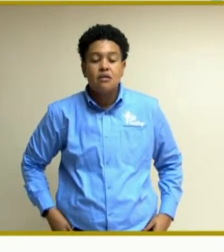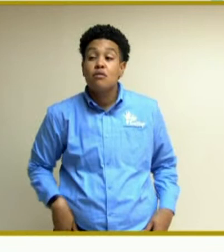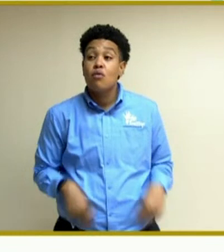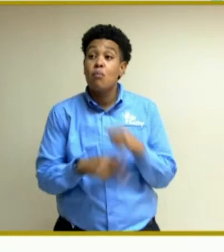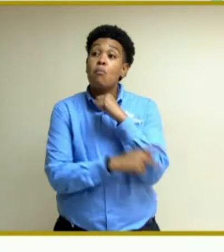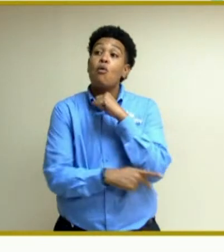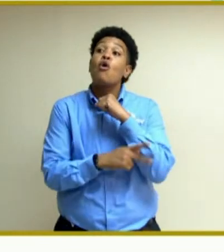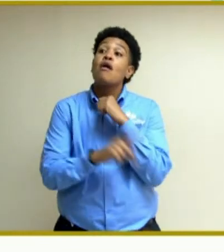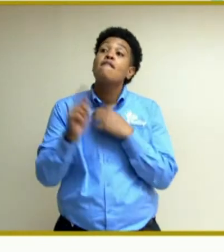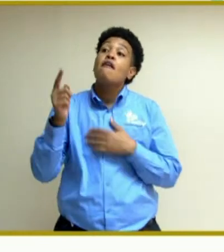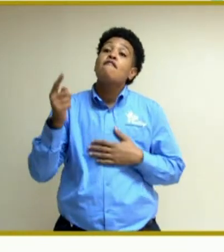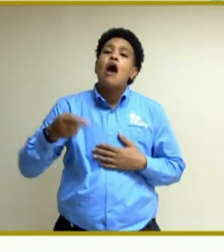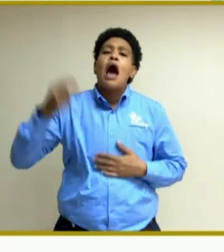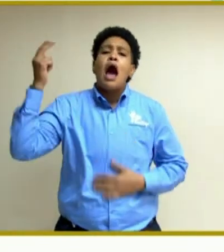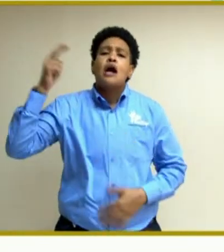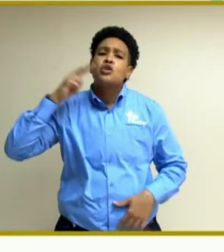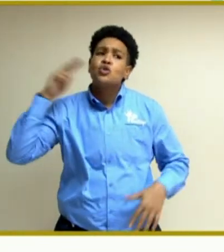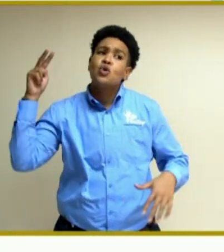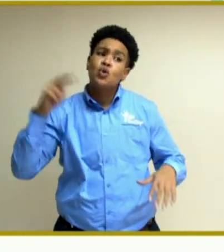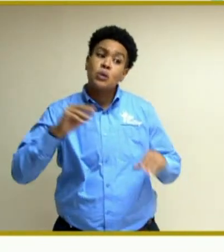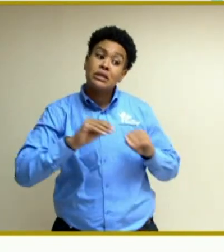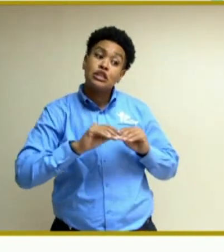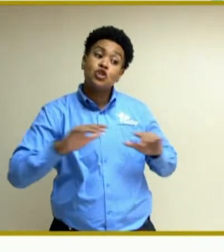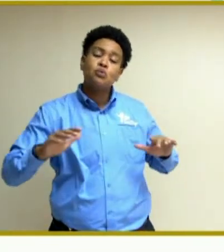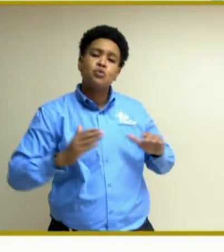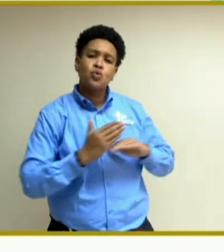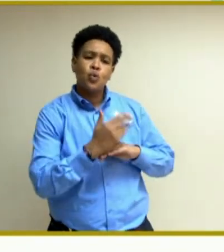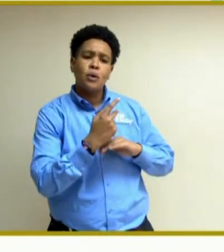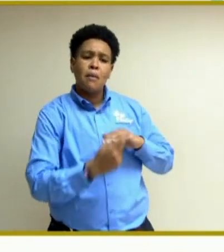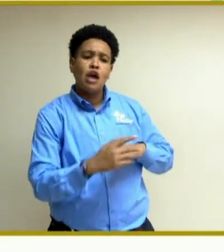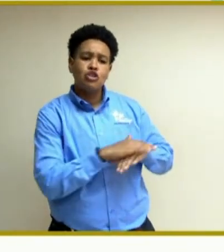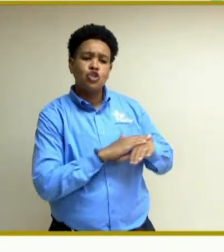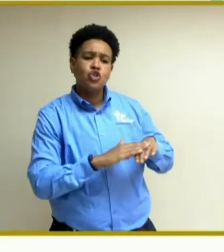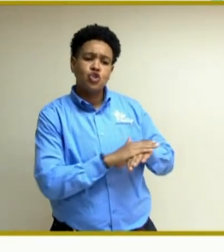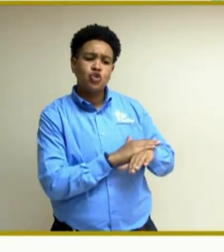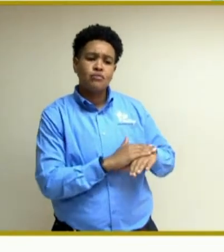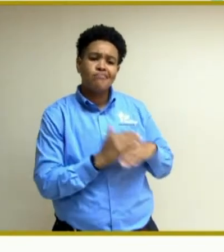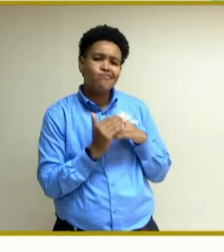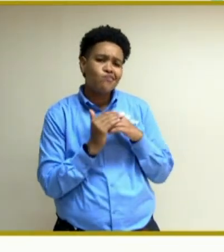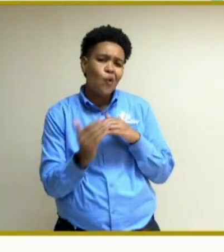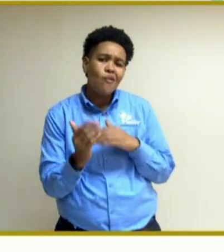So when we look at the distribution by parish, over the last